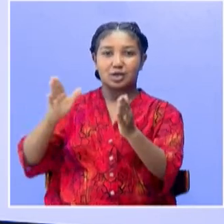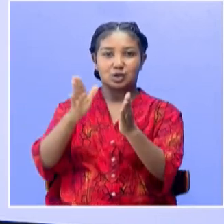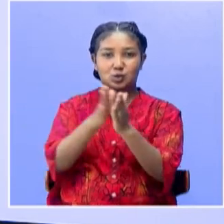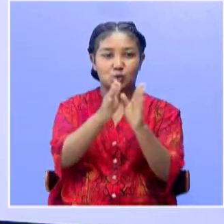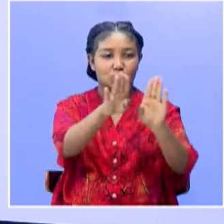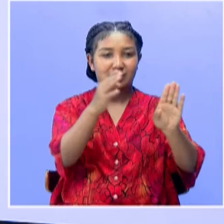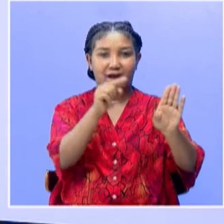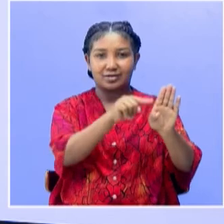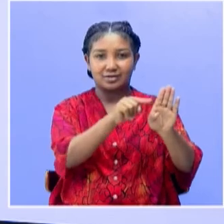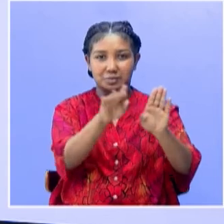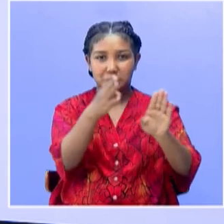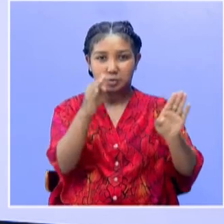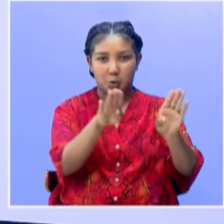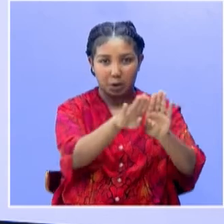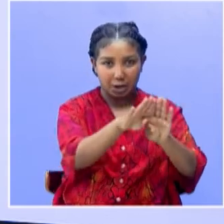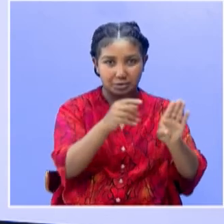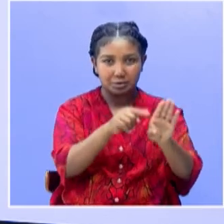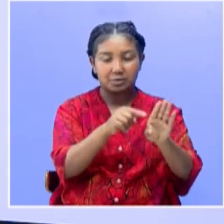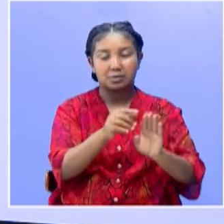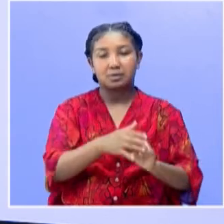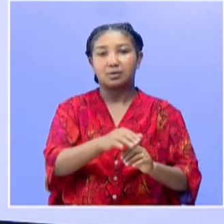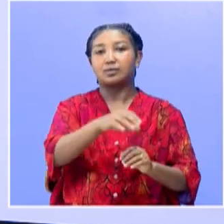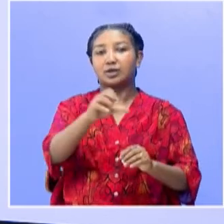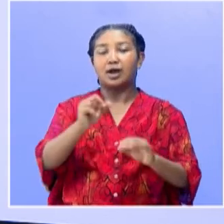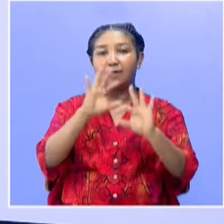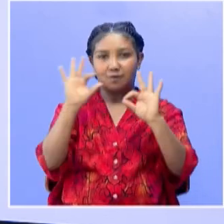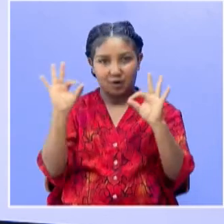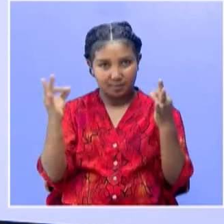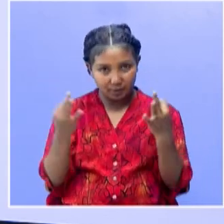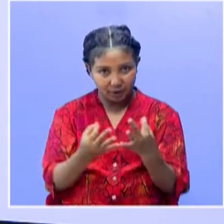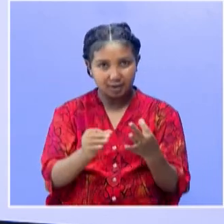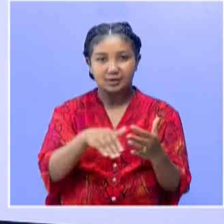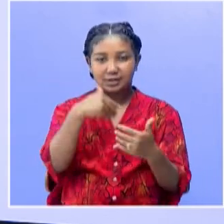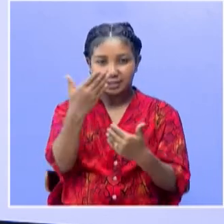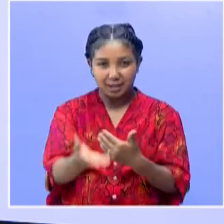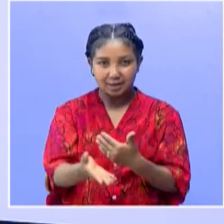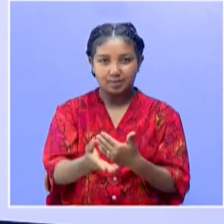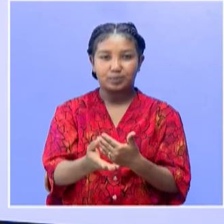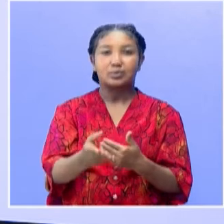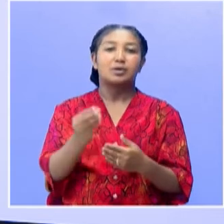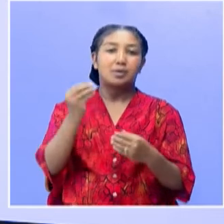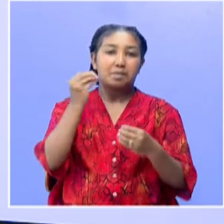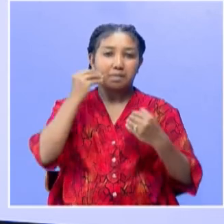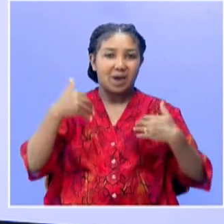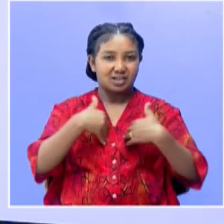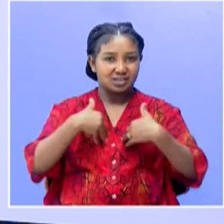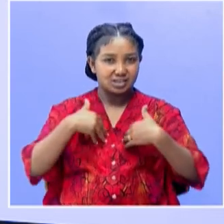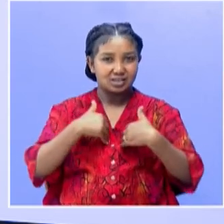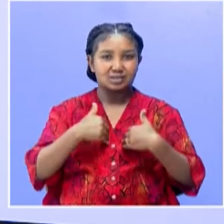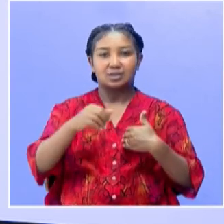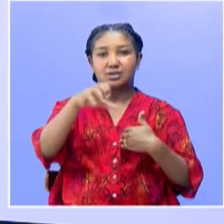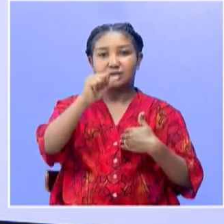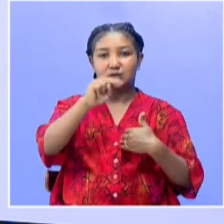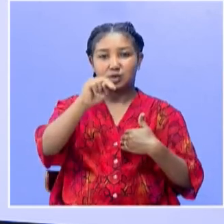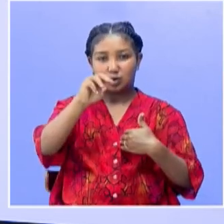gate, school and school gate, family, then pet,